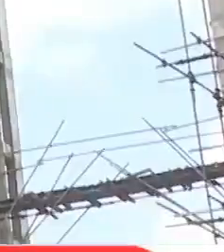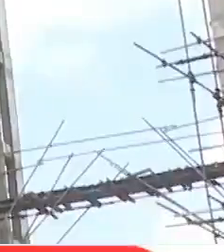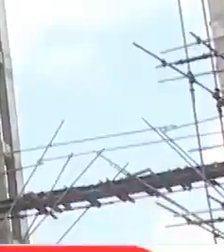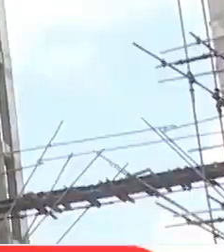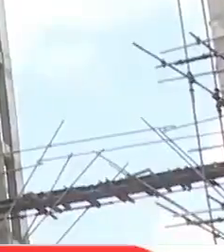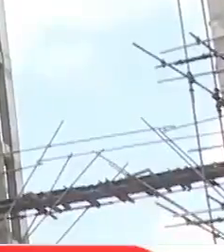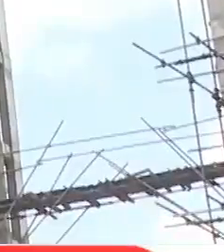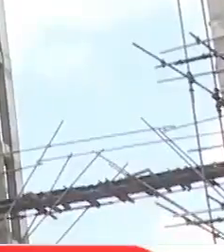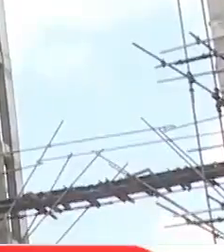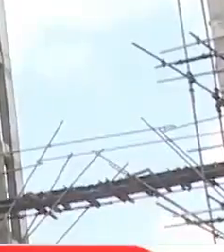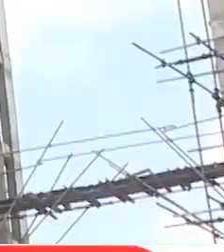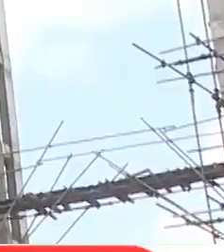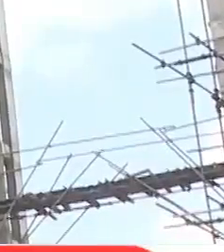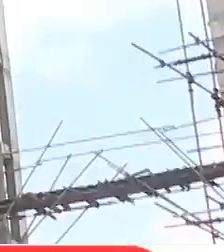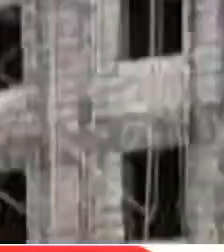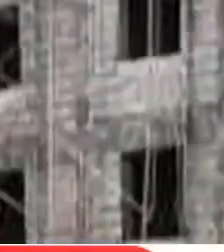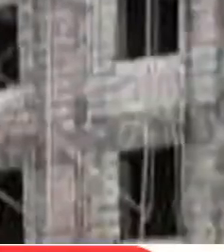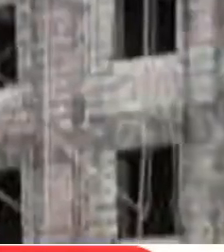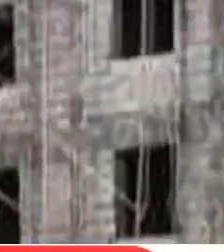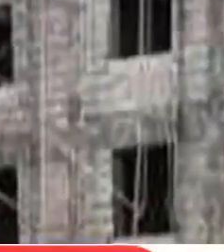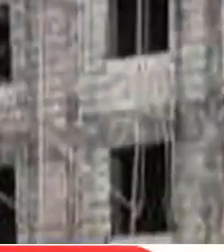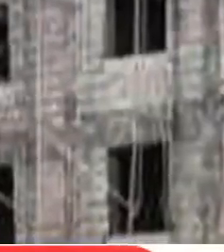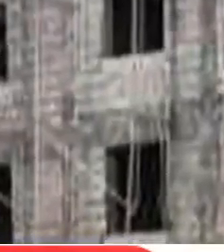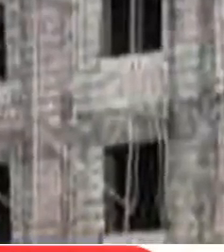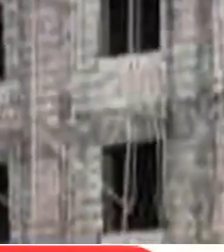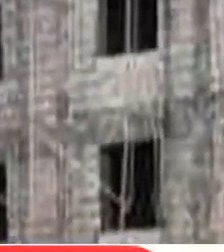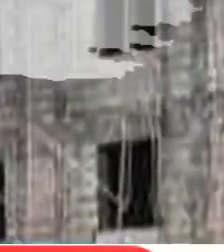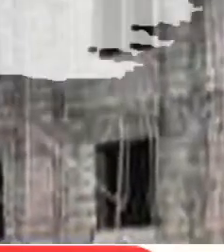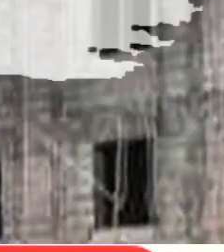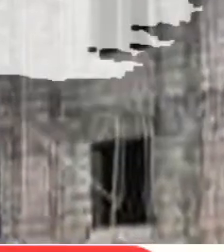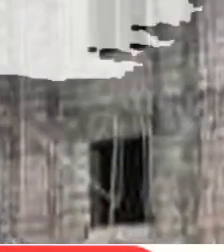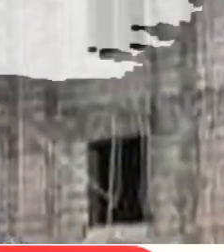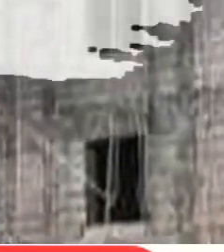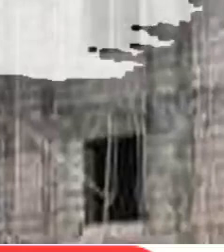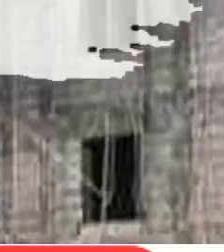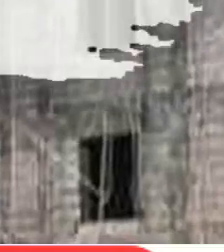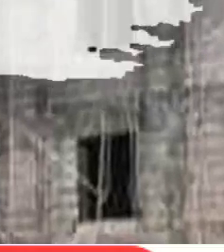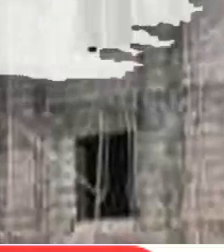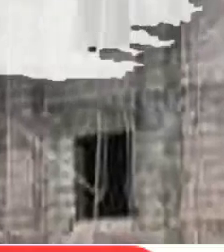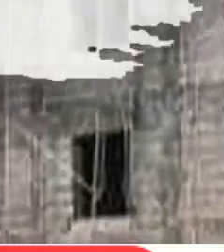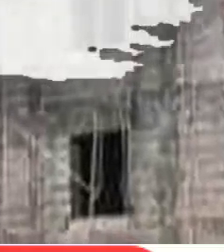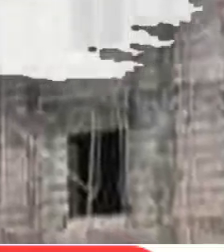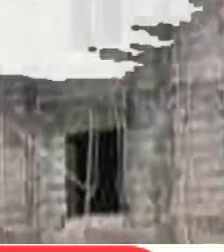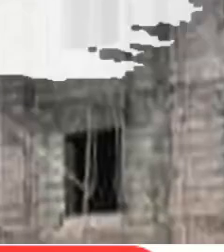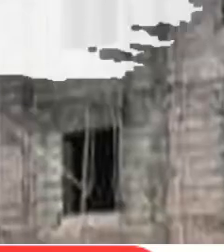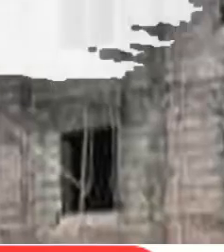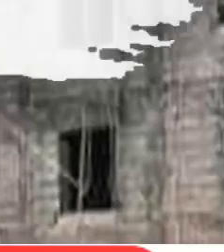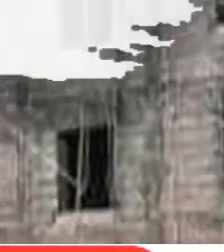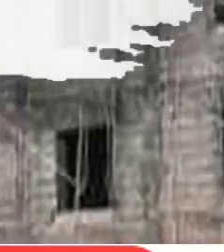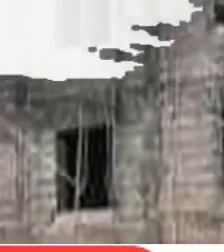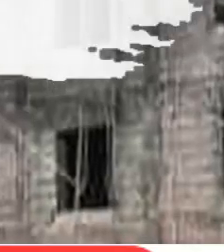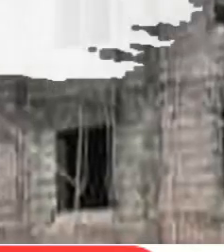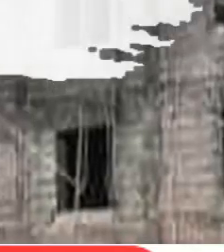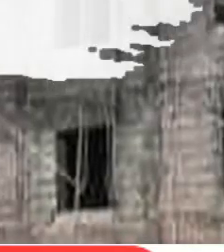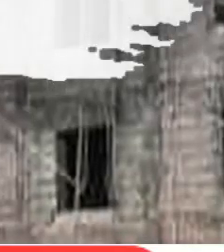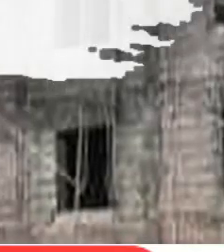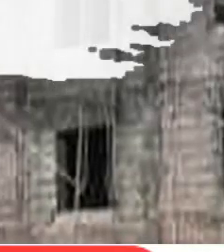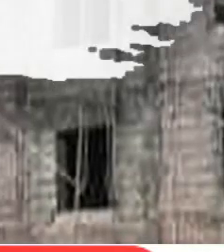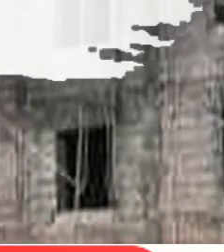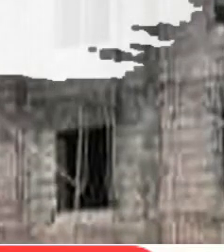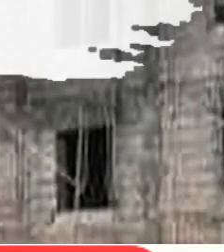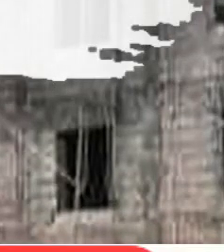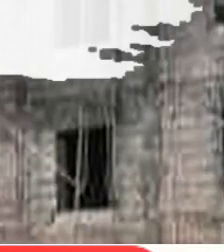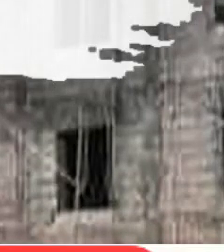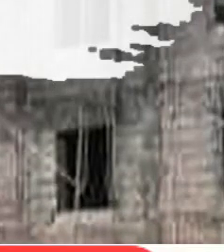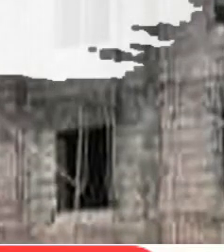The implementation of the project will be overseen by some state agencies, among them the Ministry of Lands